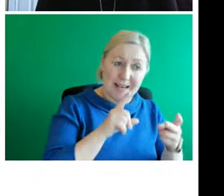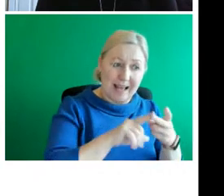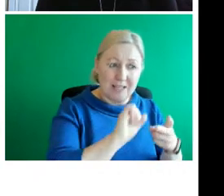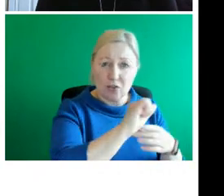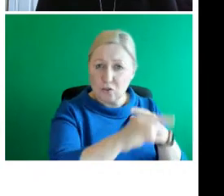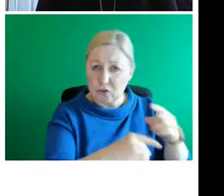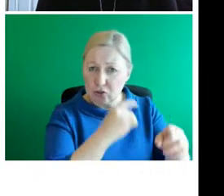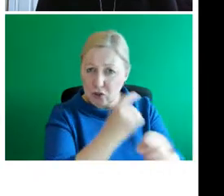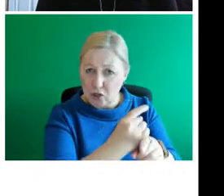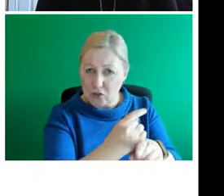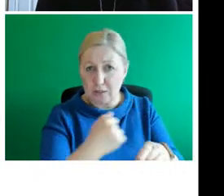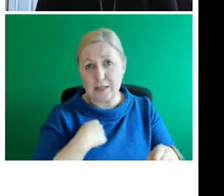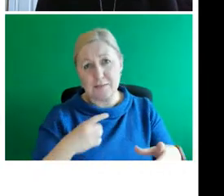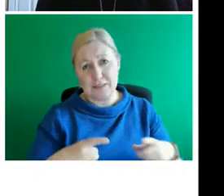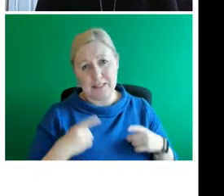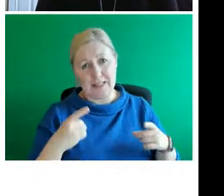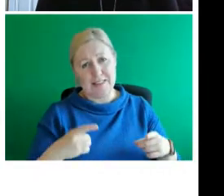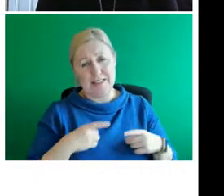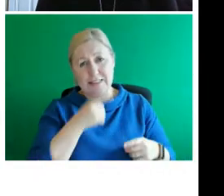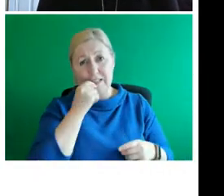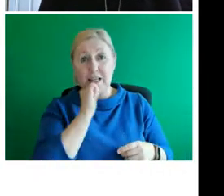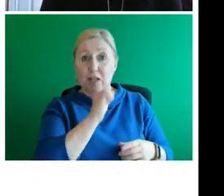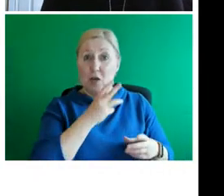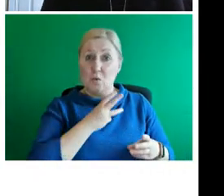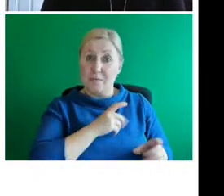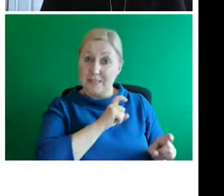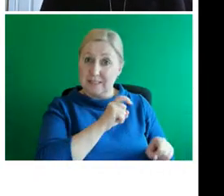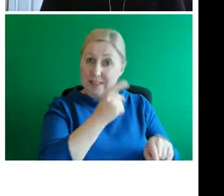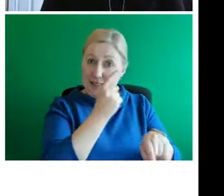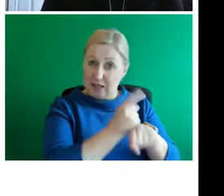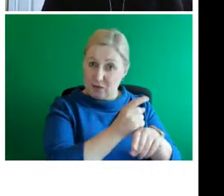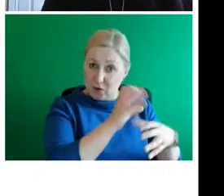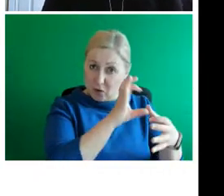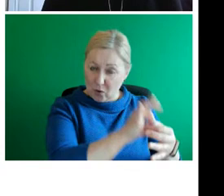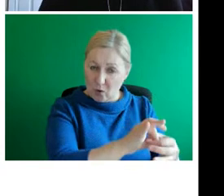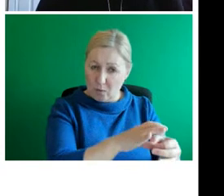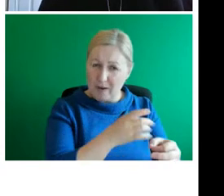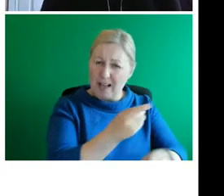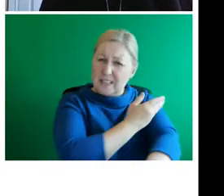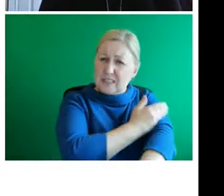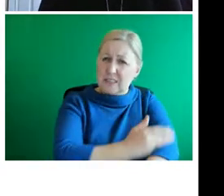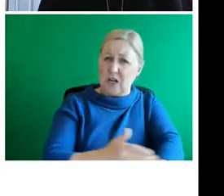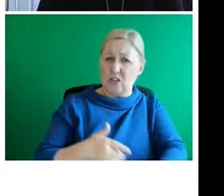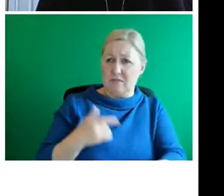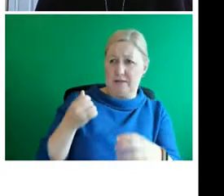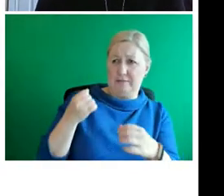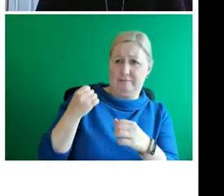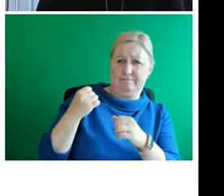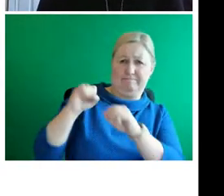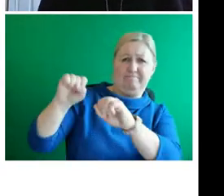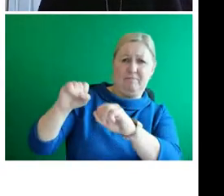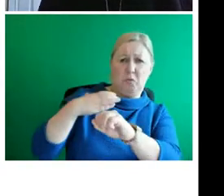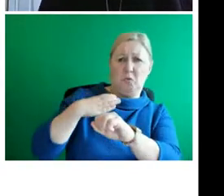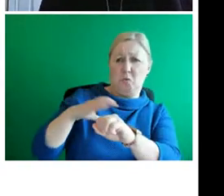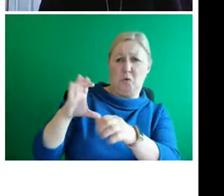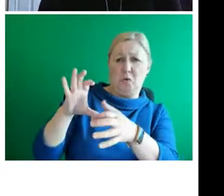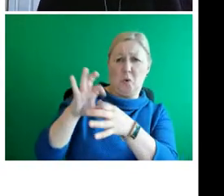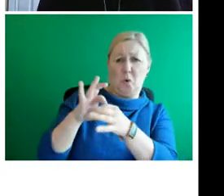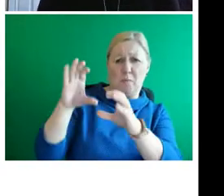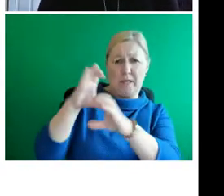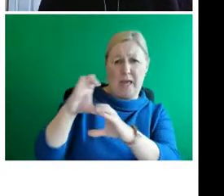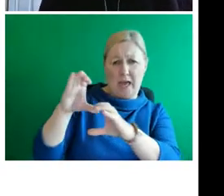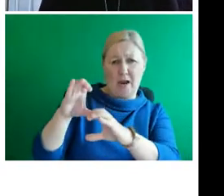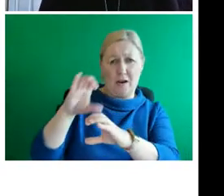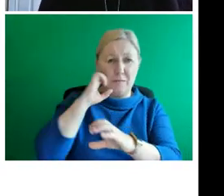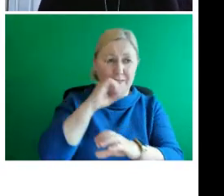she remains at home as well. She had some initial resistance to home care because she's very physically fit and active. But once she got